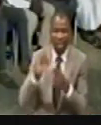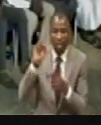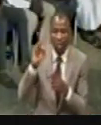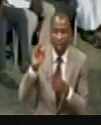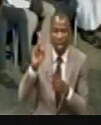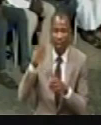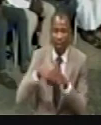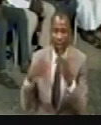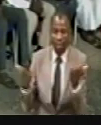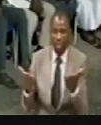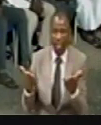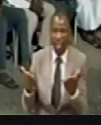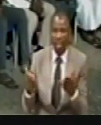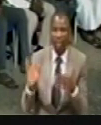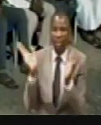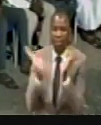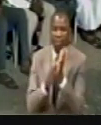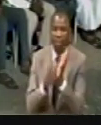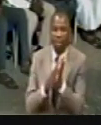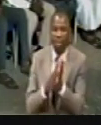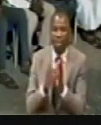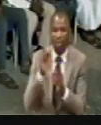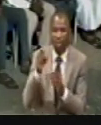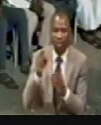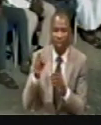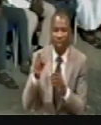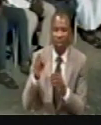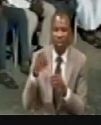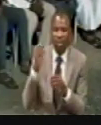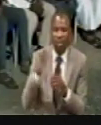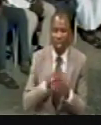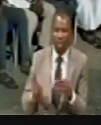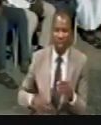Let's listen to the next one from here.